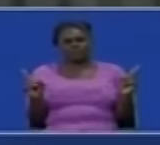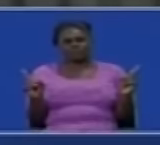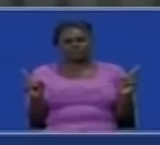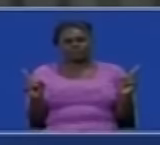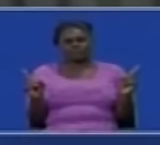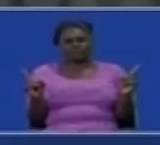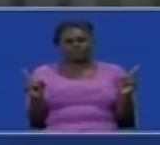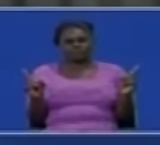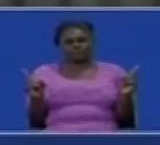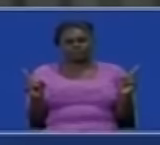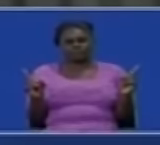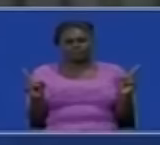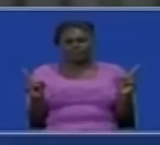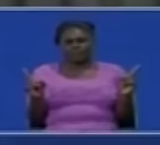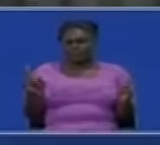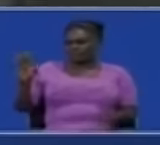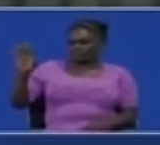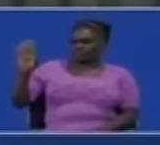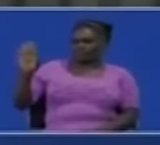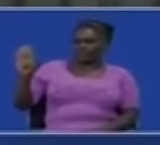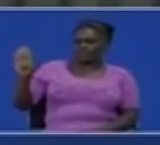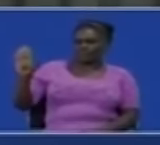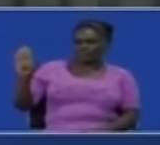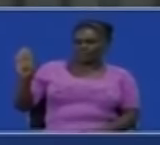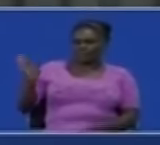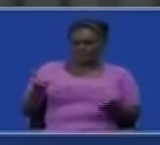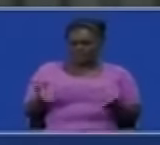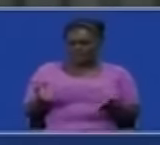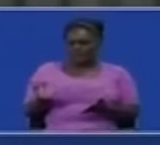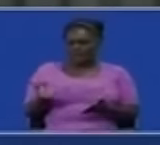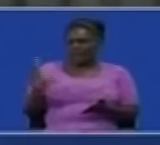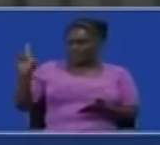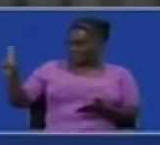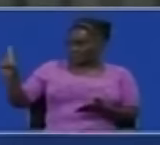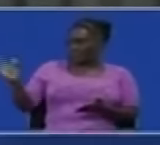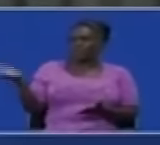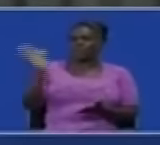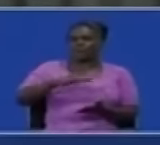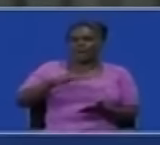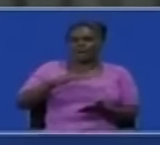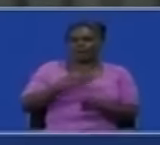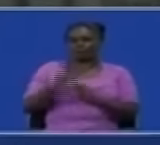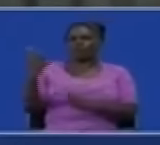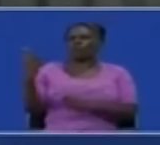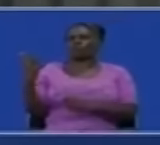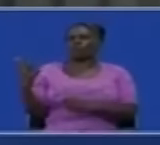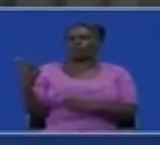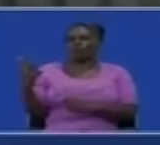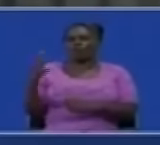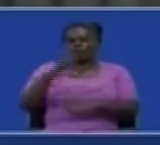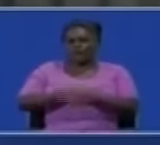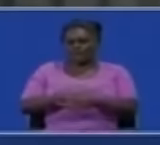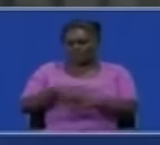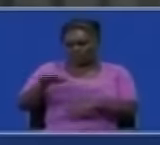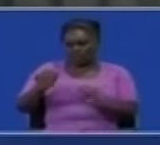na grade gani? Na alama ya D. Sasa anahitajika kurudia, atarudia taanza tena arudie ndio apate grade ile